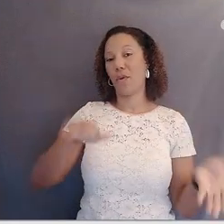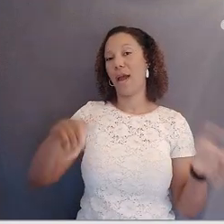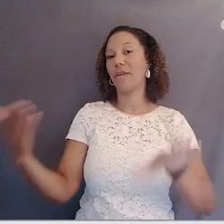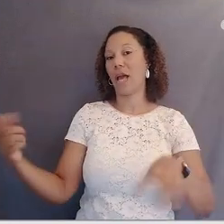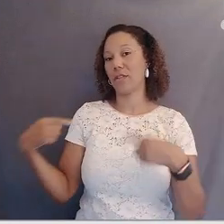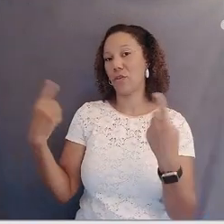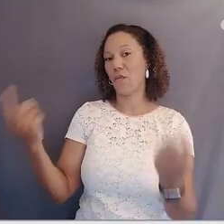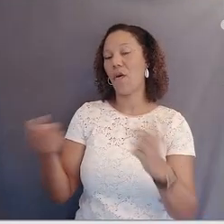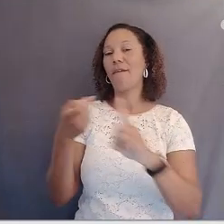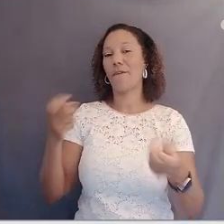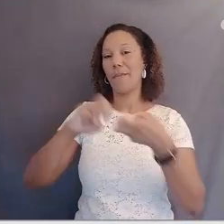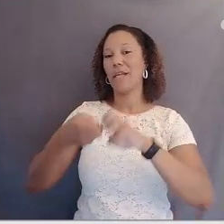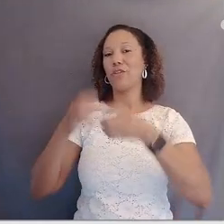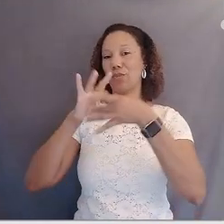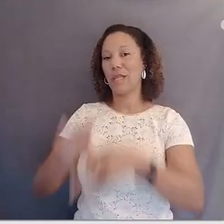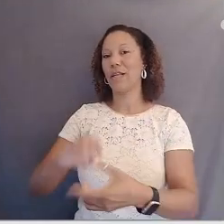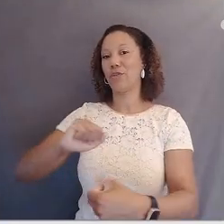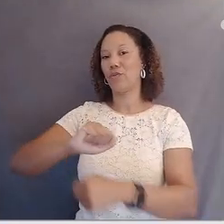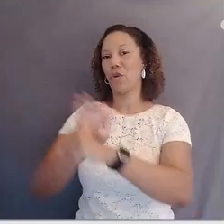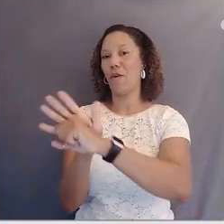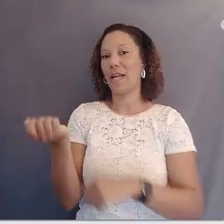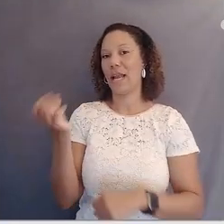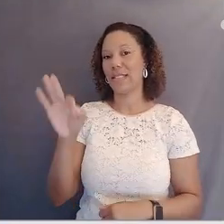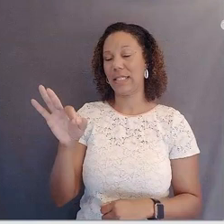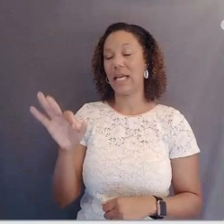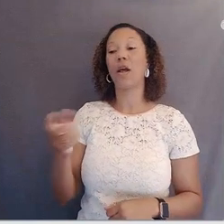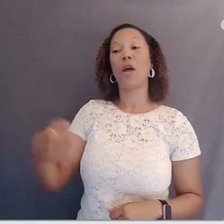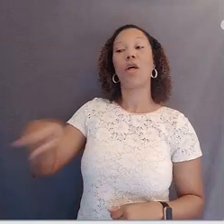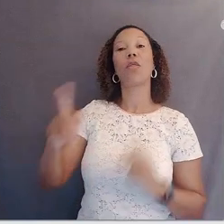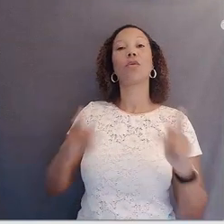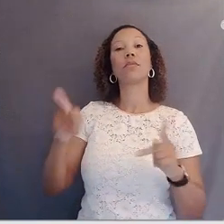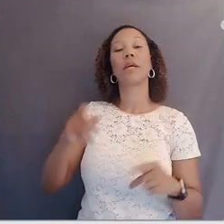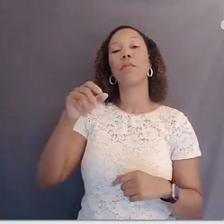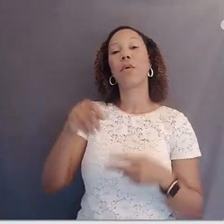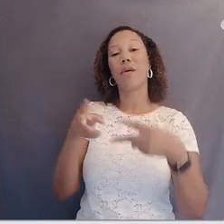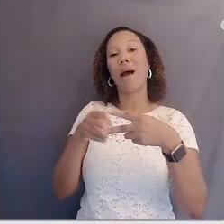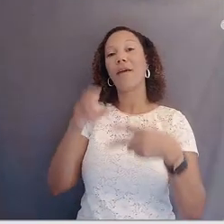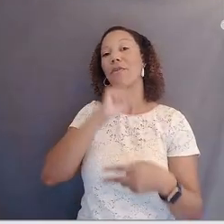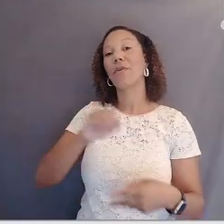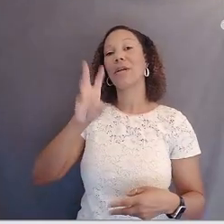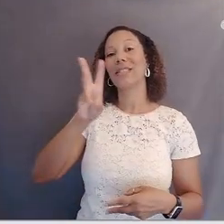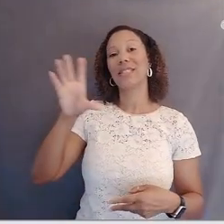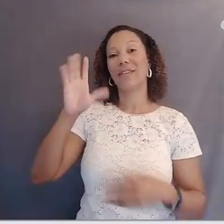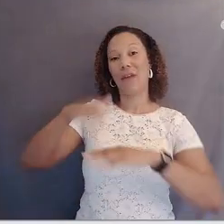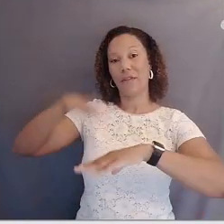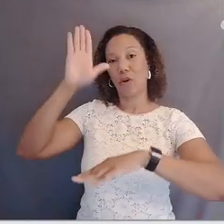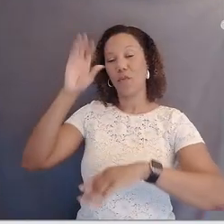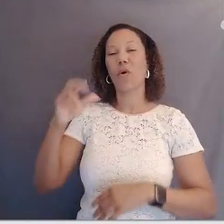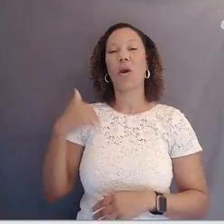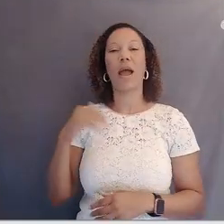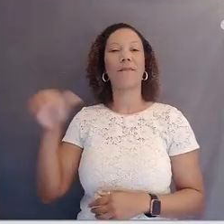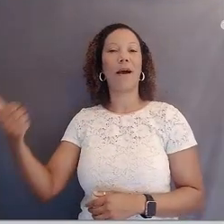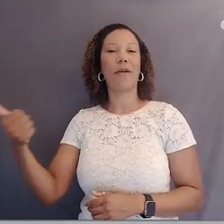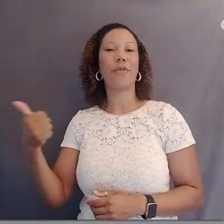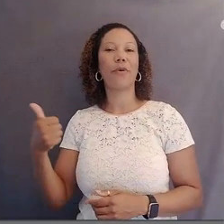from complications of COVID-19, and those folks were either 65 and over or had underlying health conditions.